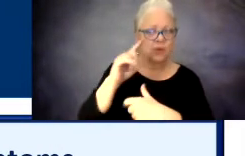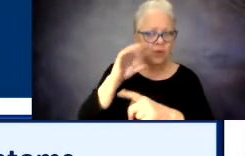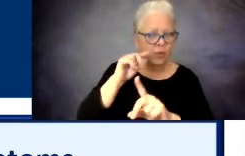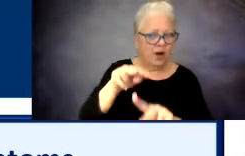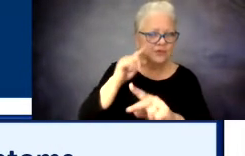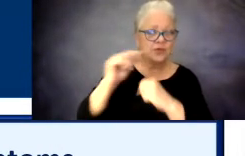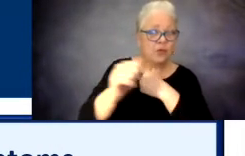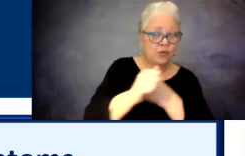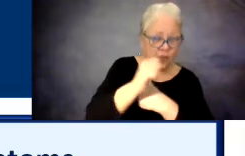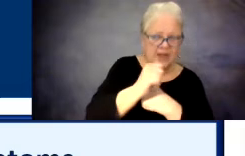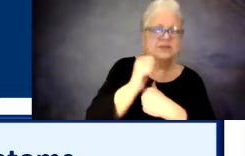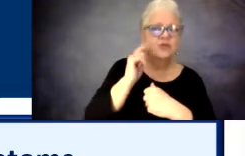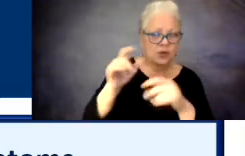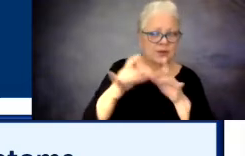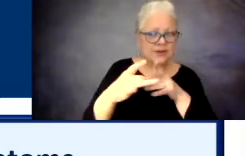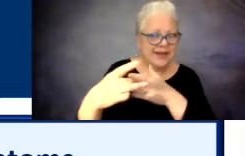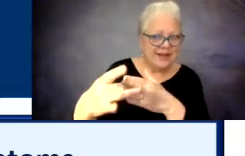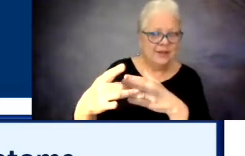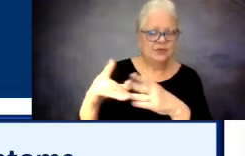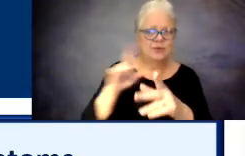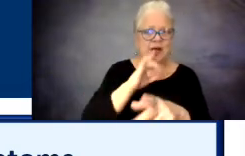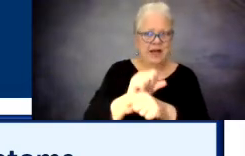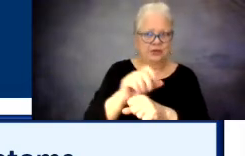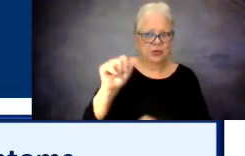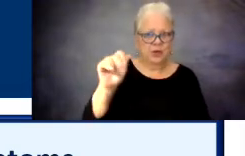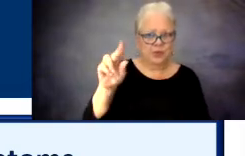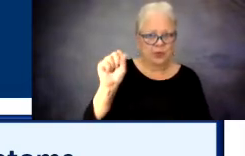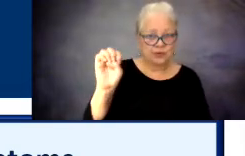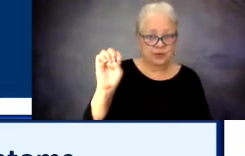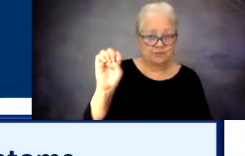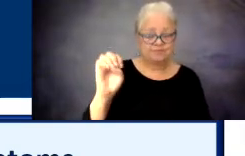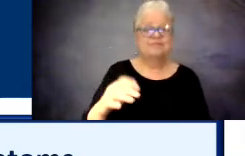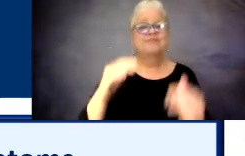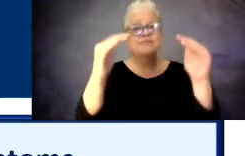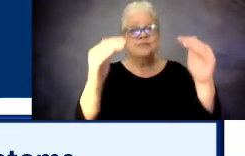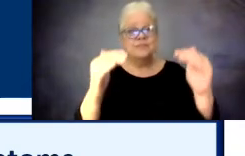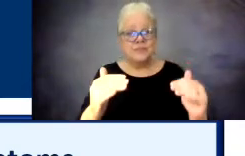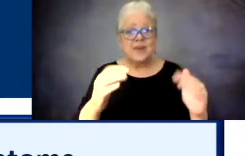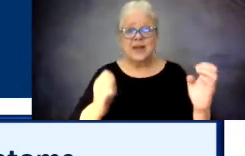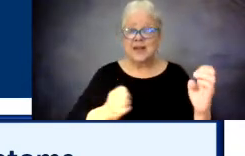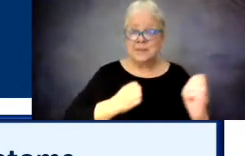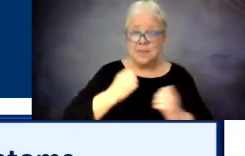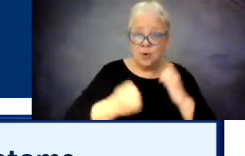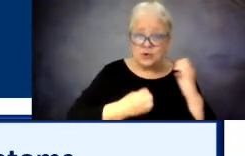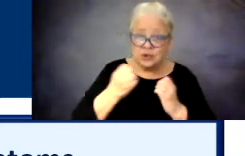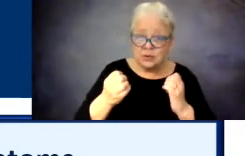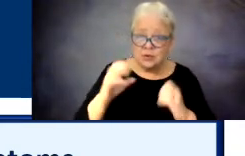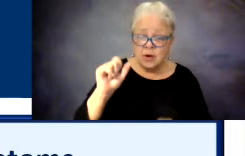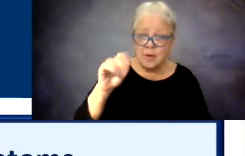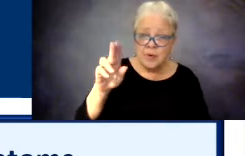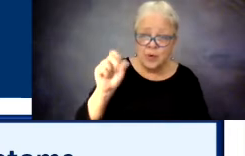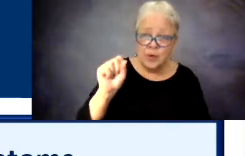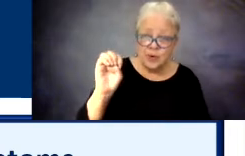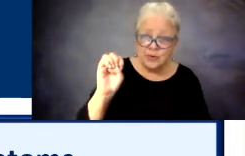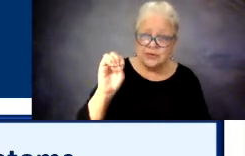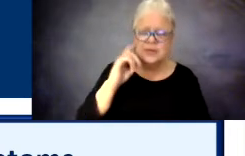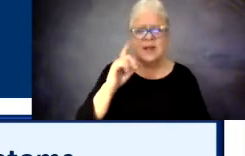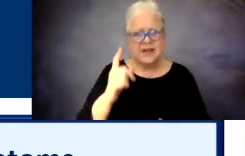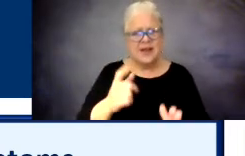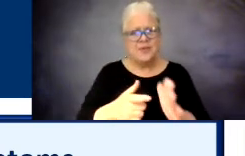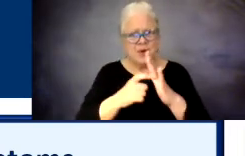Emotional abuse, there must be a relationship. So there has to be an impact from the emotional abuse that's happening with the